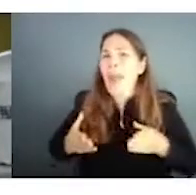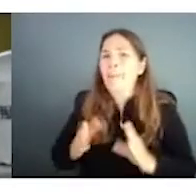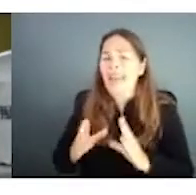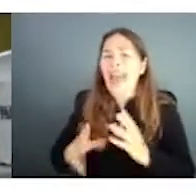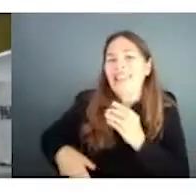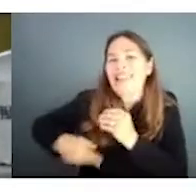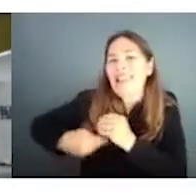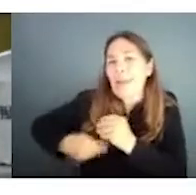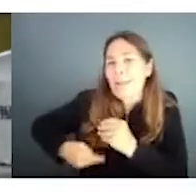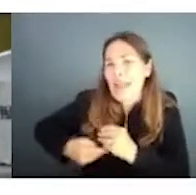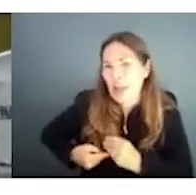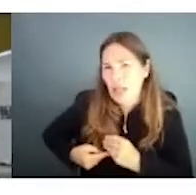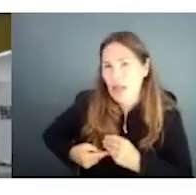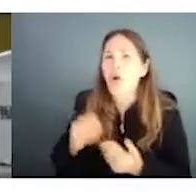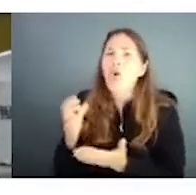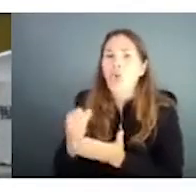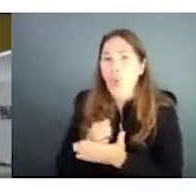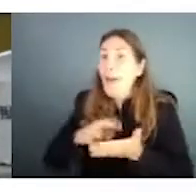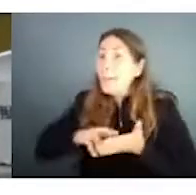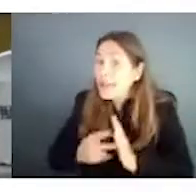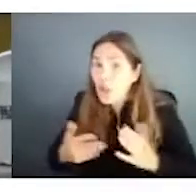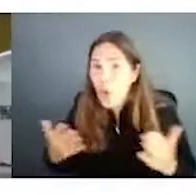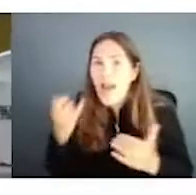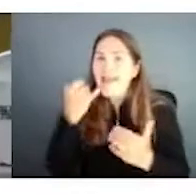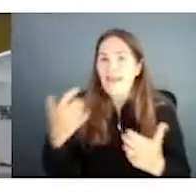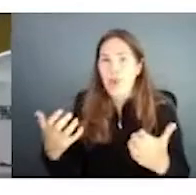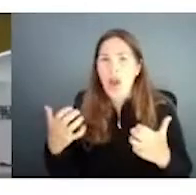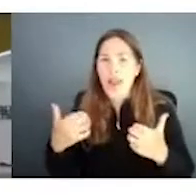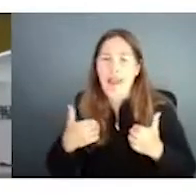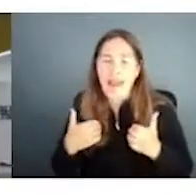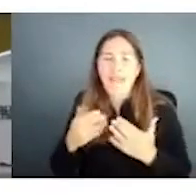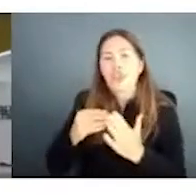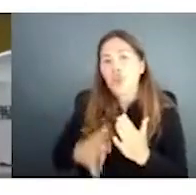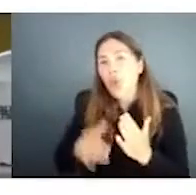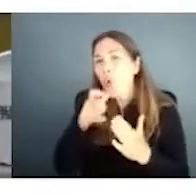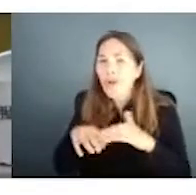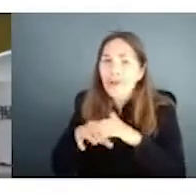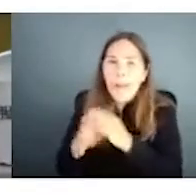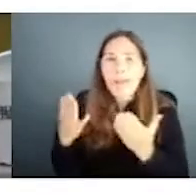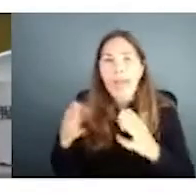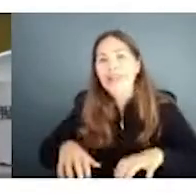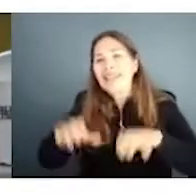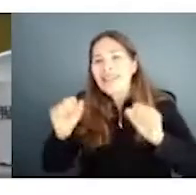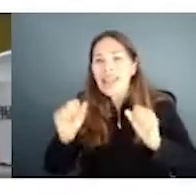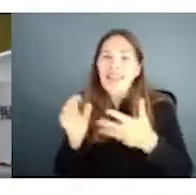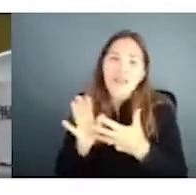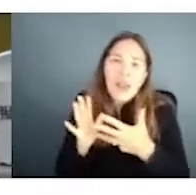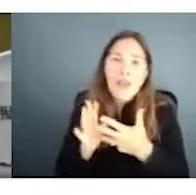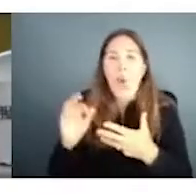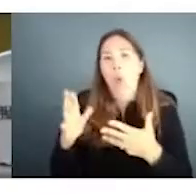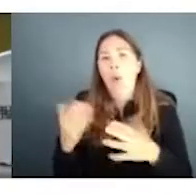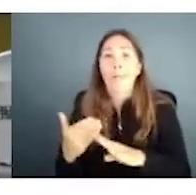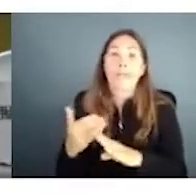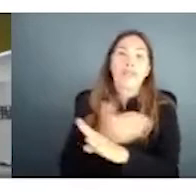supplemental course, which now means if you wanted to have students come in and maybe take that as a freshman or before